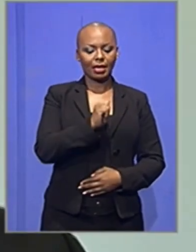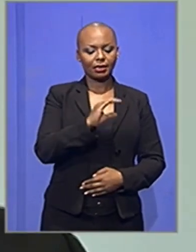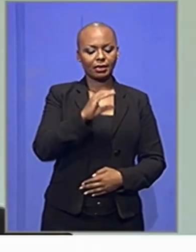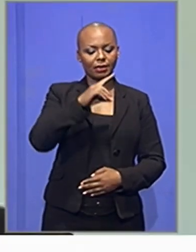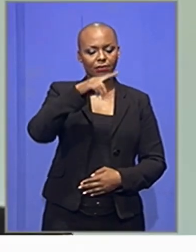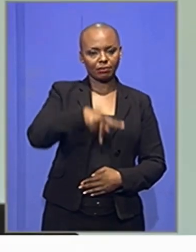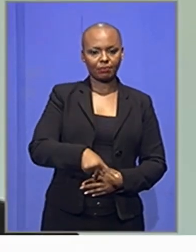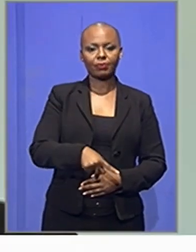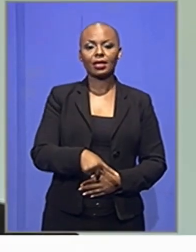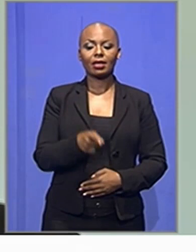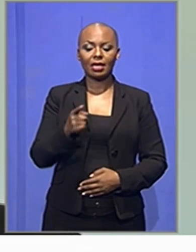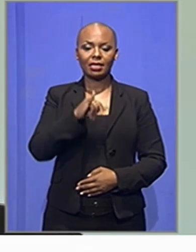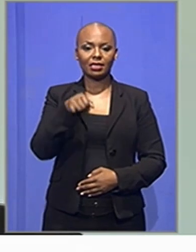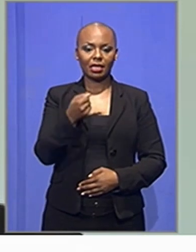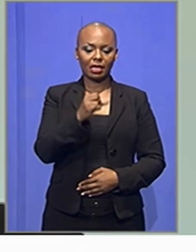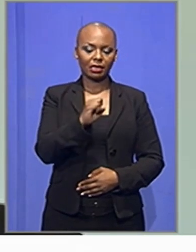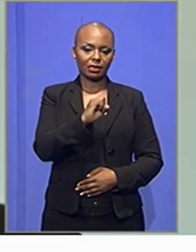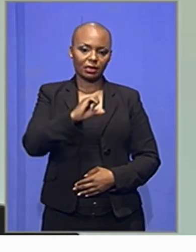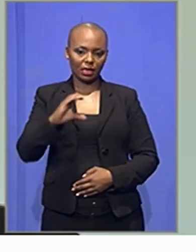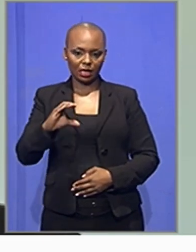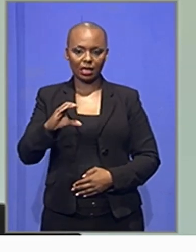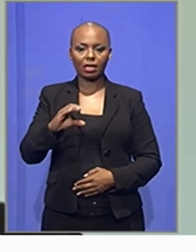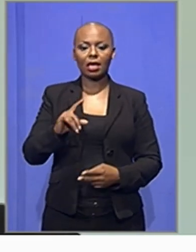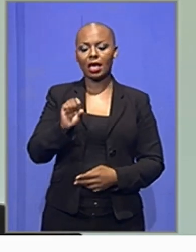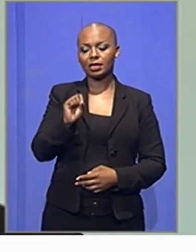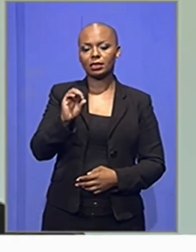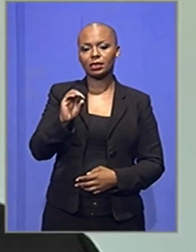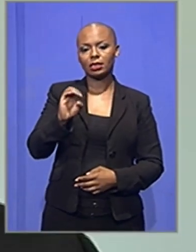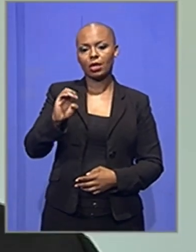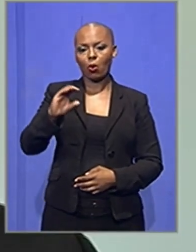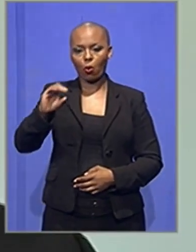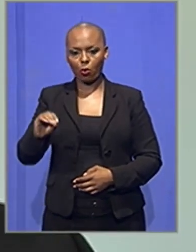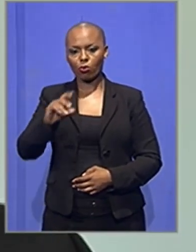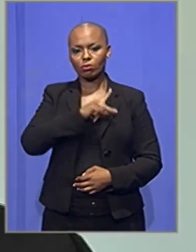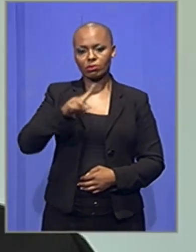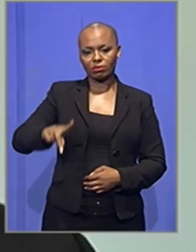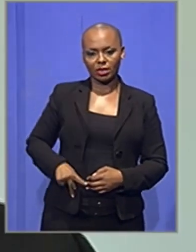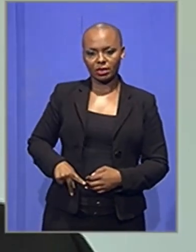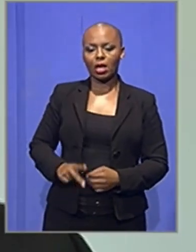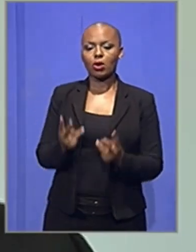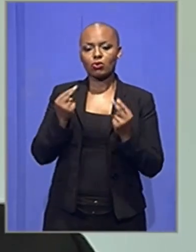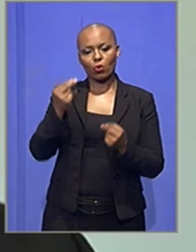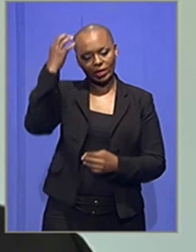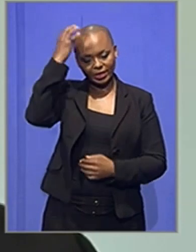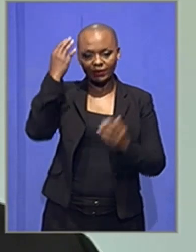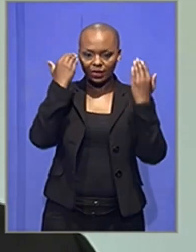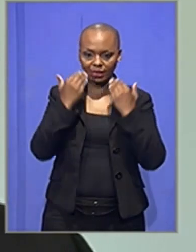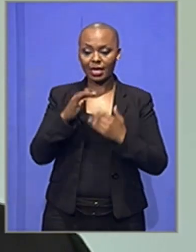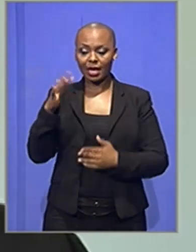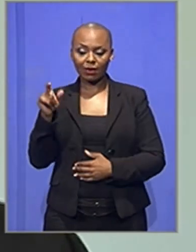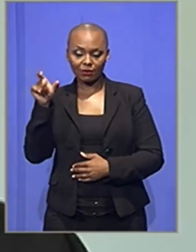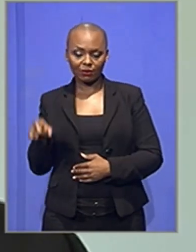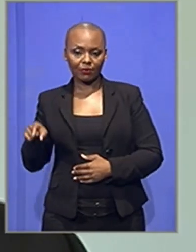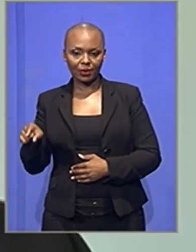the JSC of SCA President Justice Maya as the new Chief Justice. Should President Ramaphosa accept the